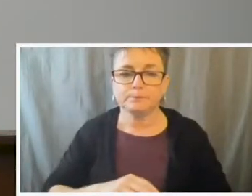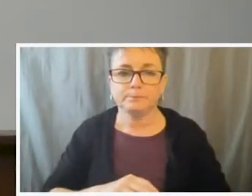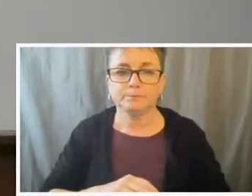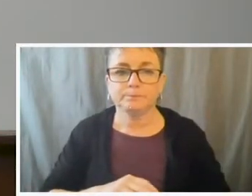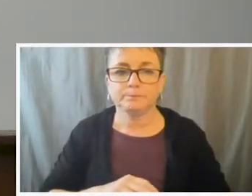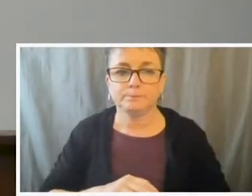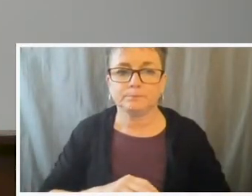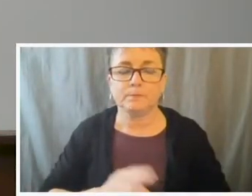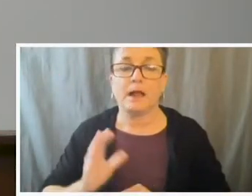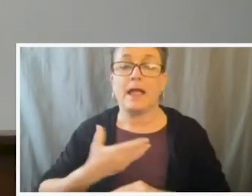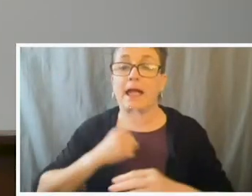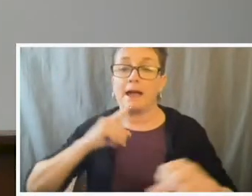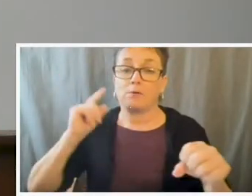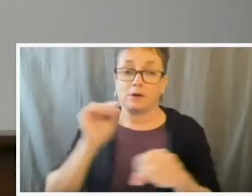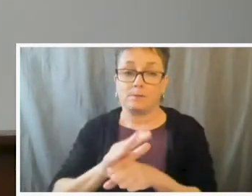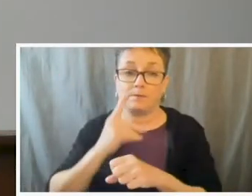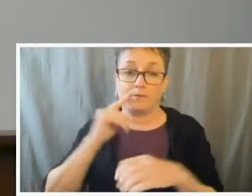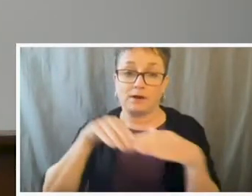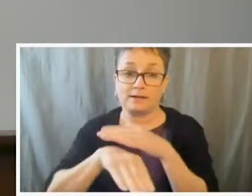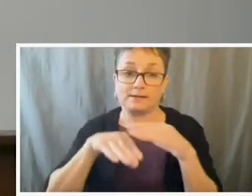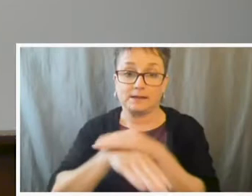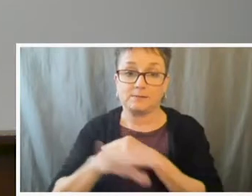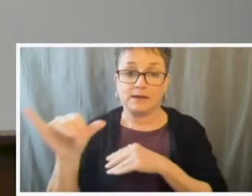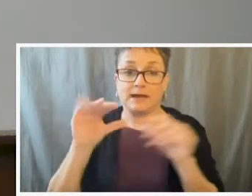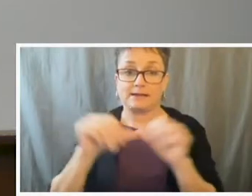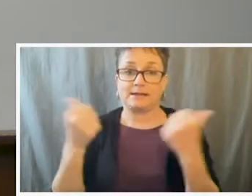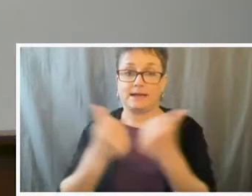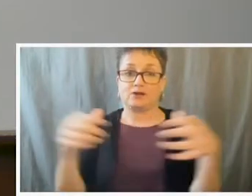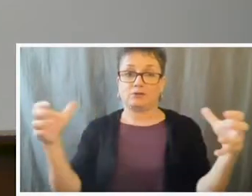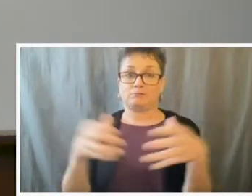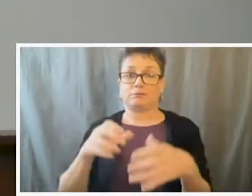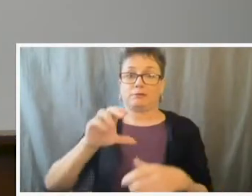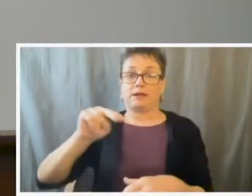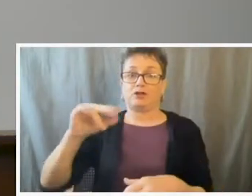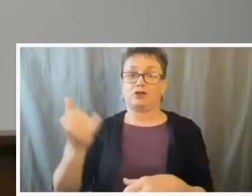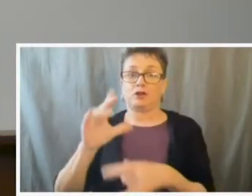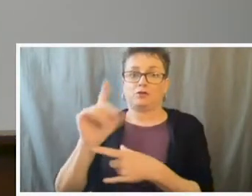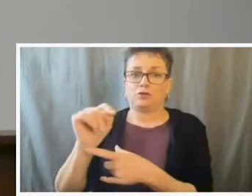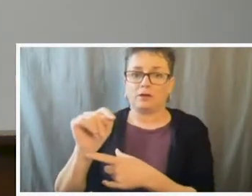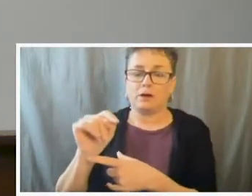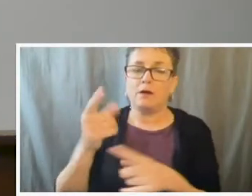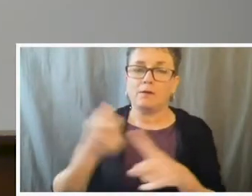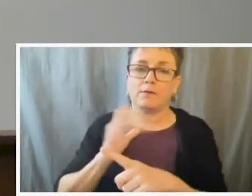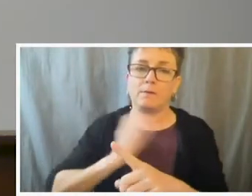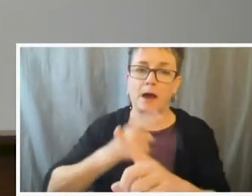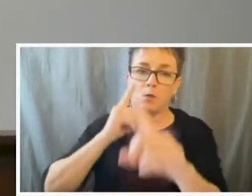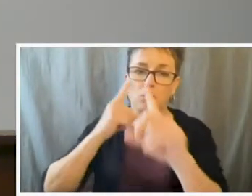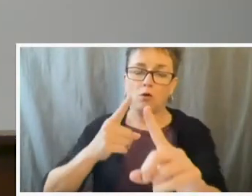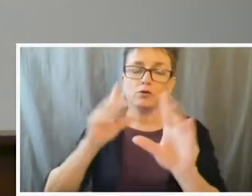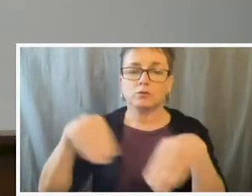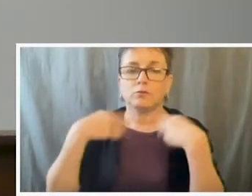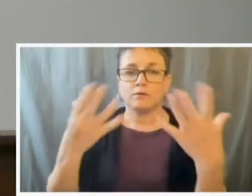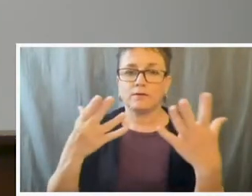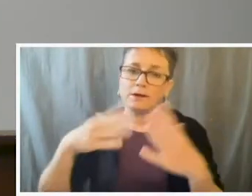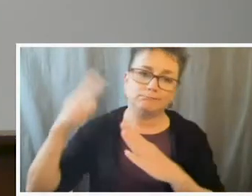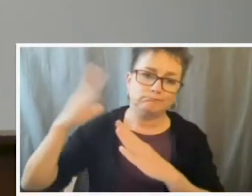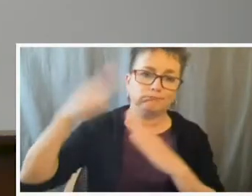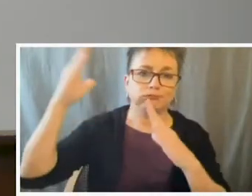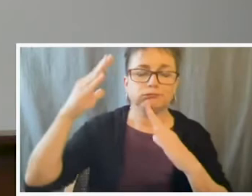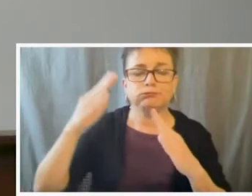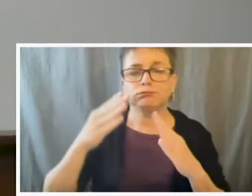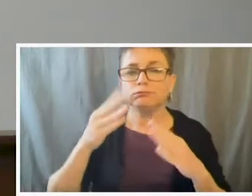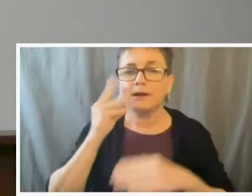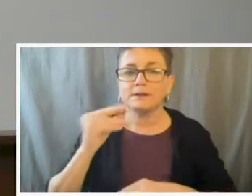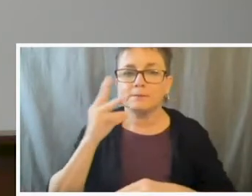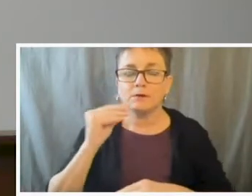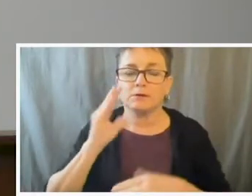Our commitment to accessibility as an agency comes not only from our goal to provide a high-quality service experience for all of our